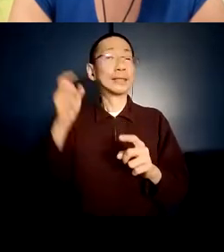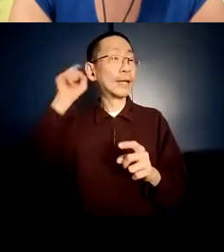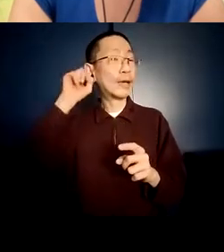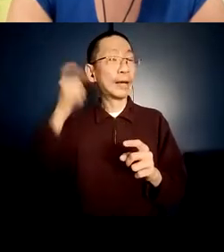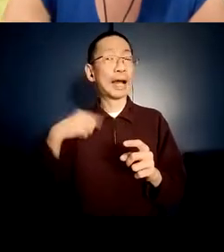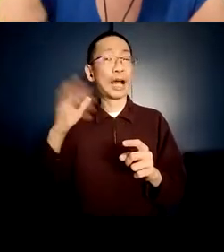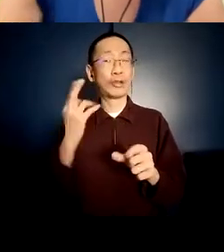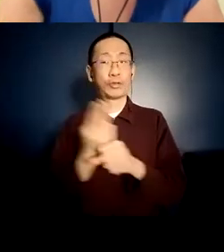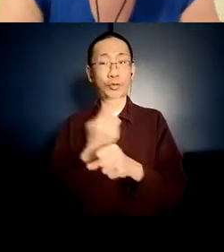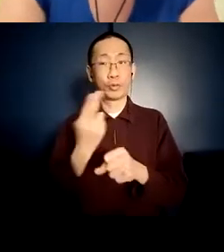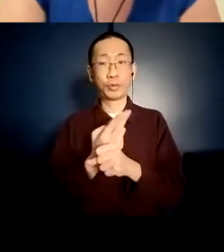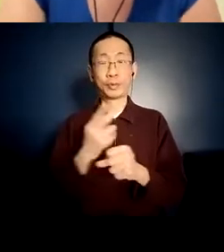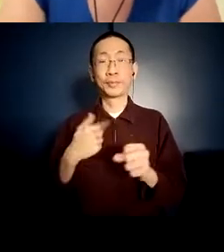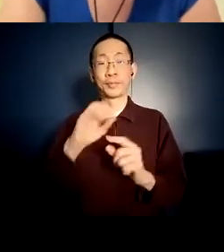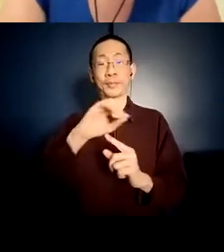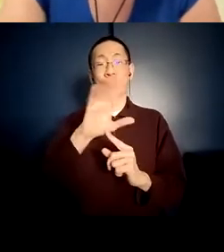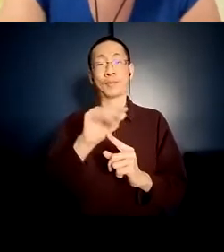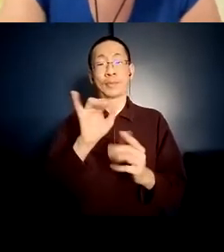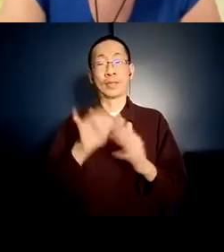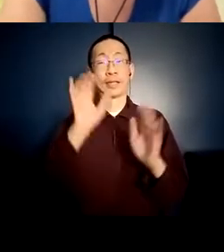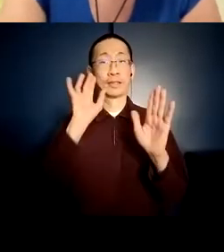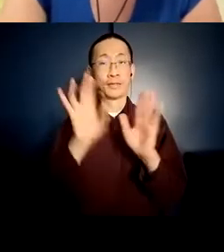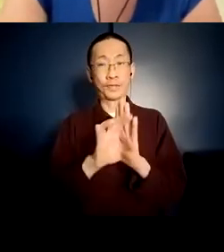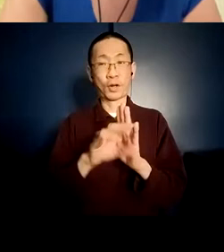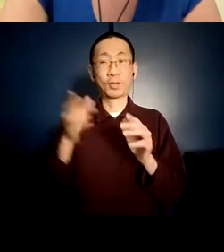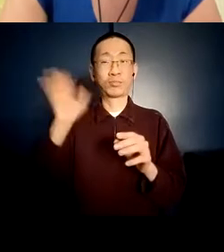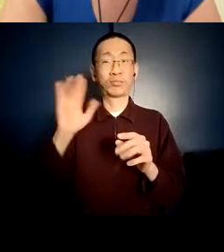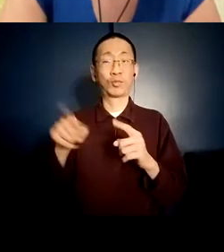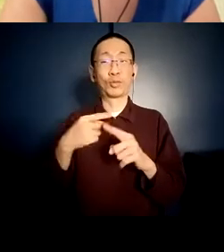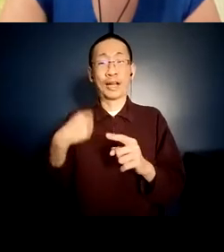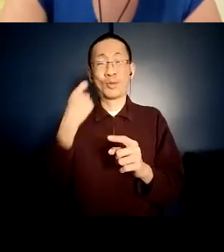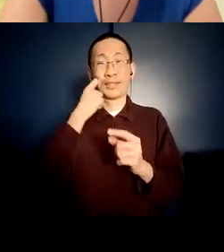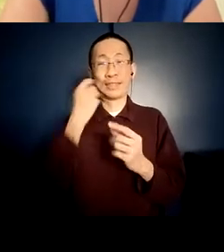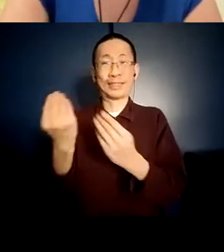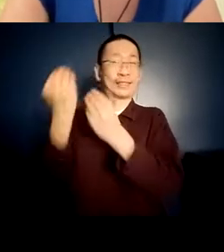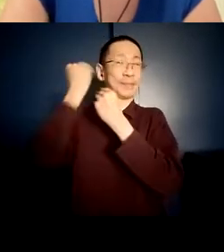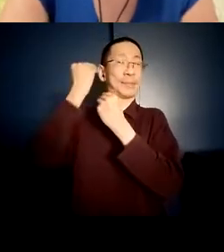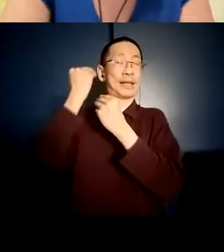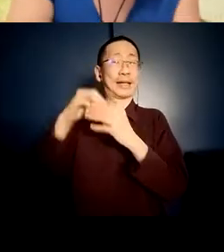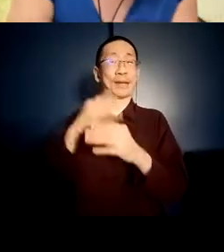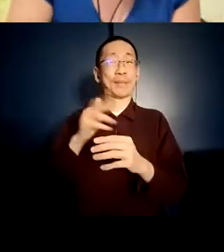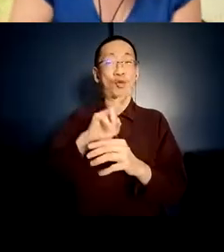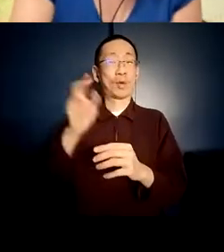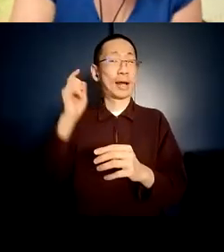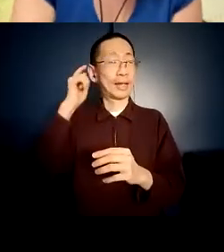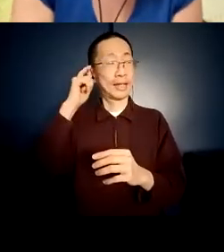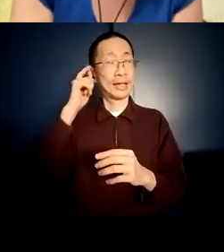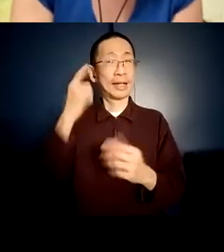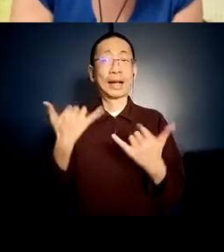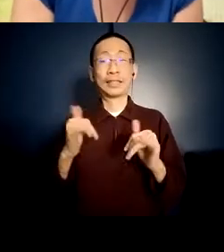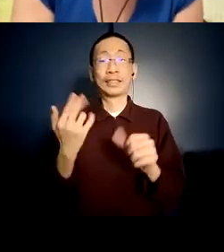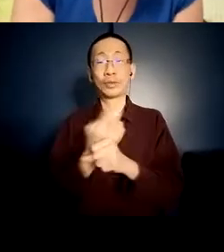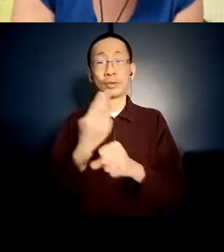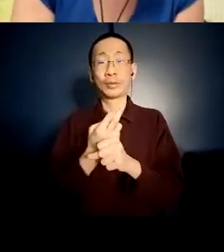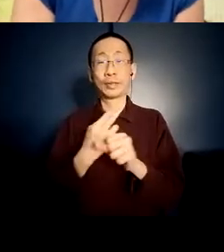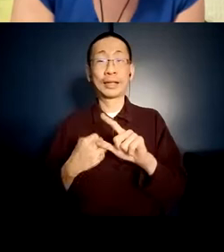use. So I took this photo at the time when I was just implanted in my right ear and was still using a hearing aid for